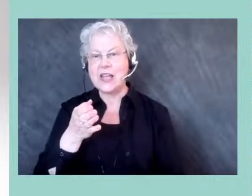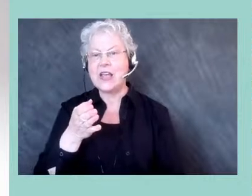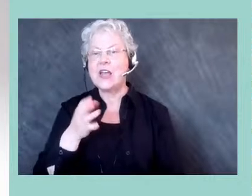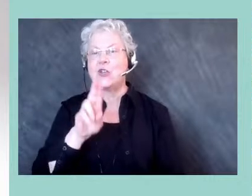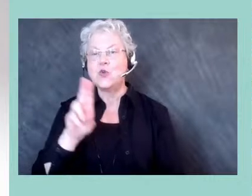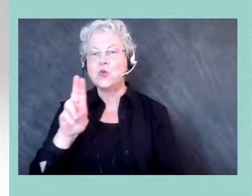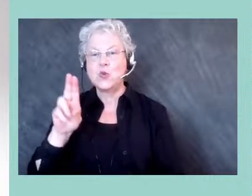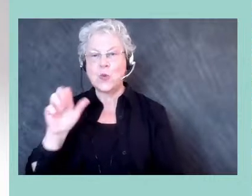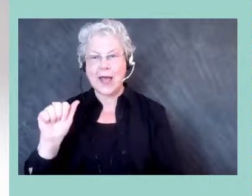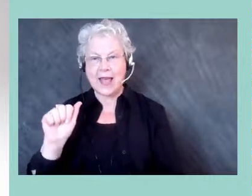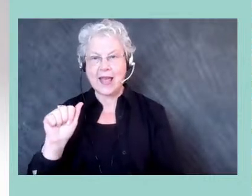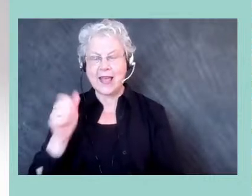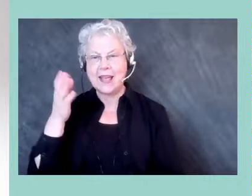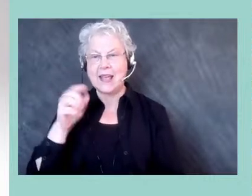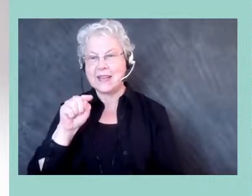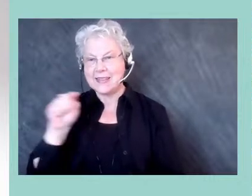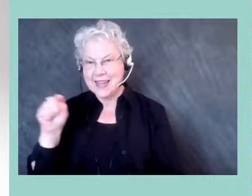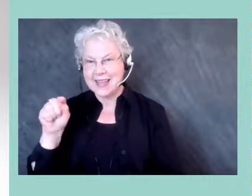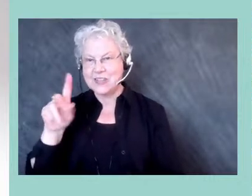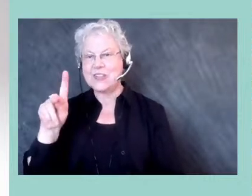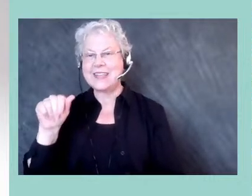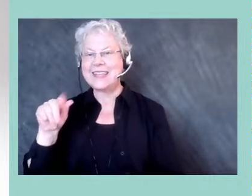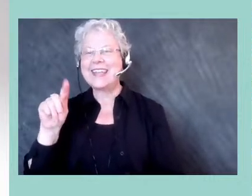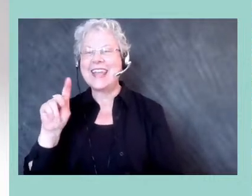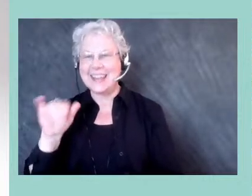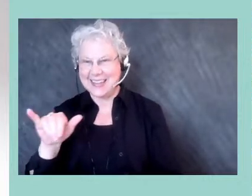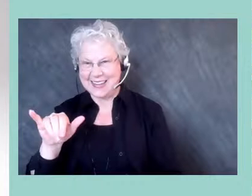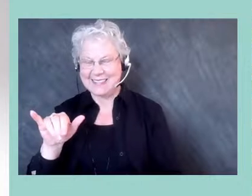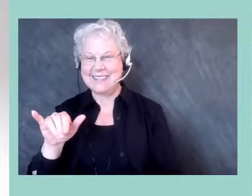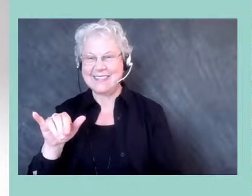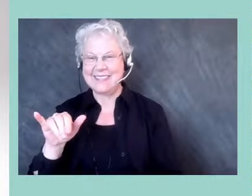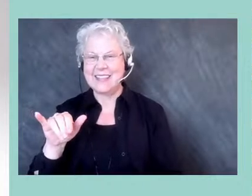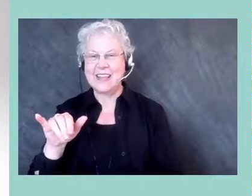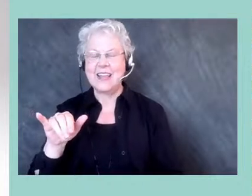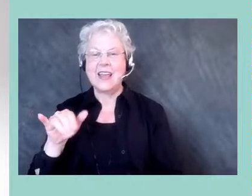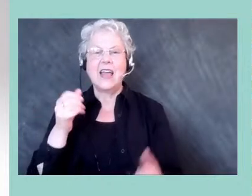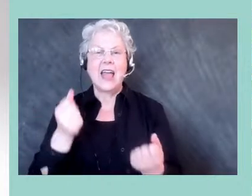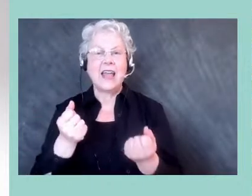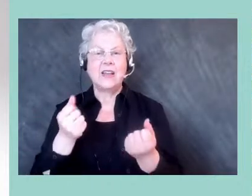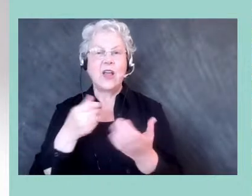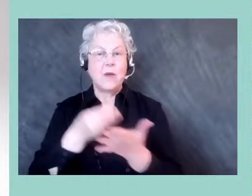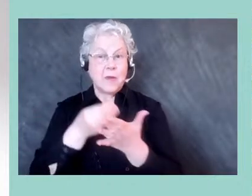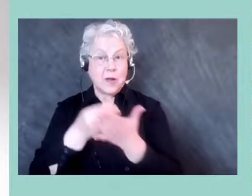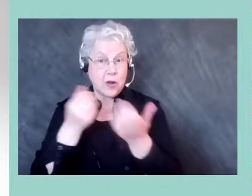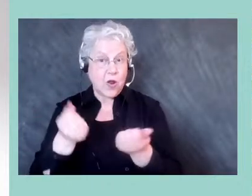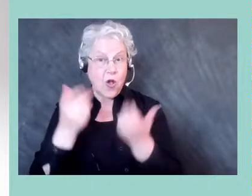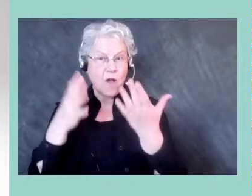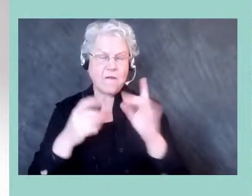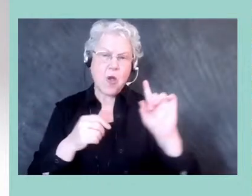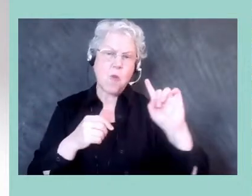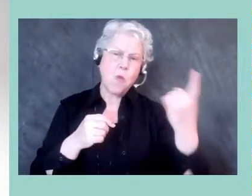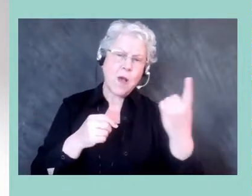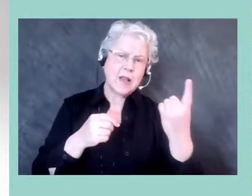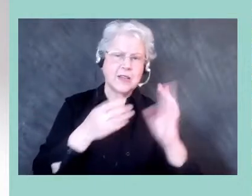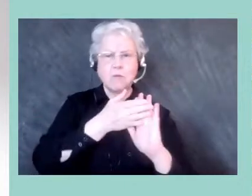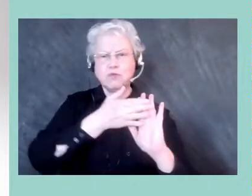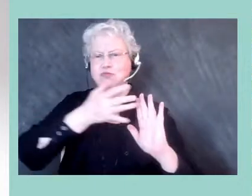bit.ly/UUA-Katie. An offering from $1 to $1 billion will now